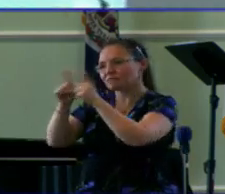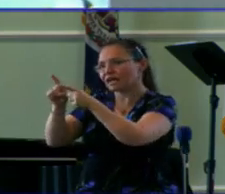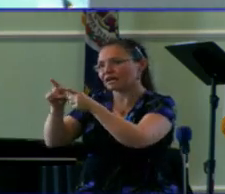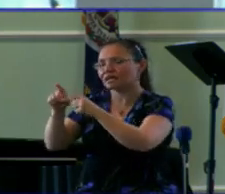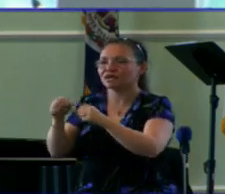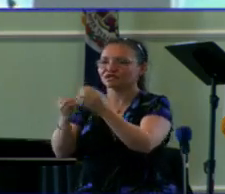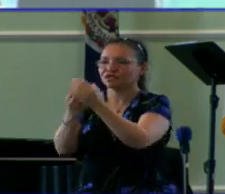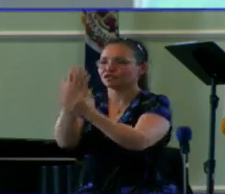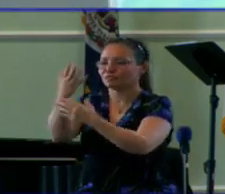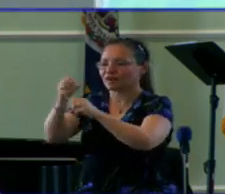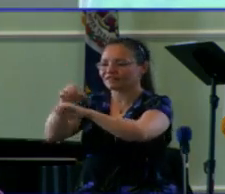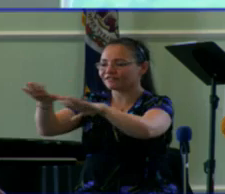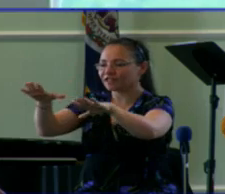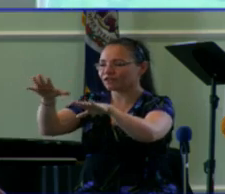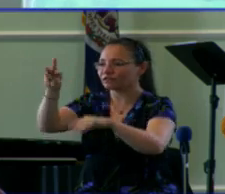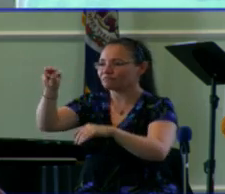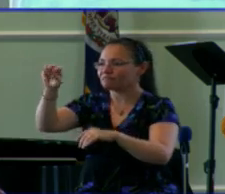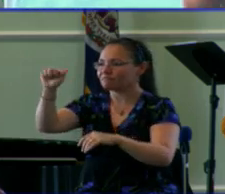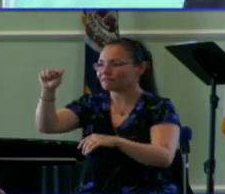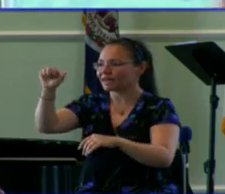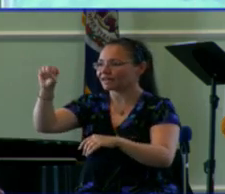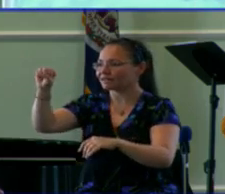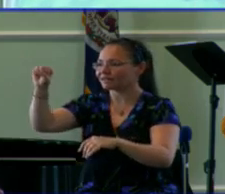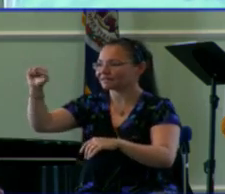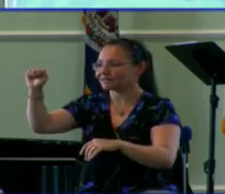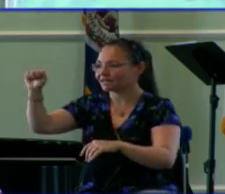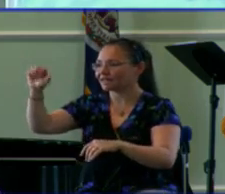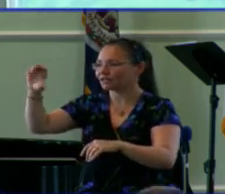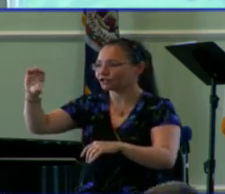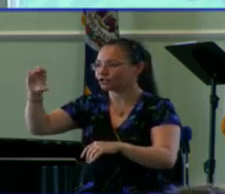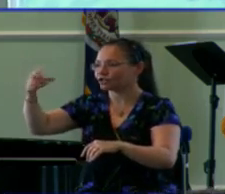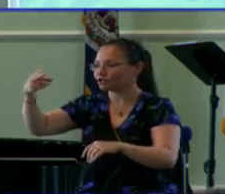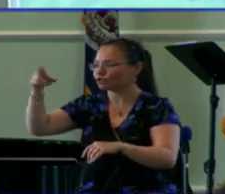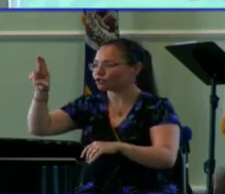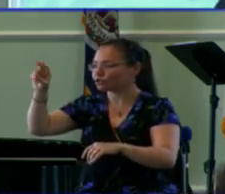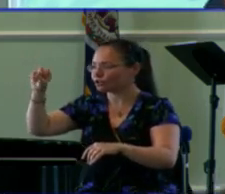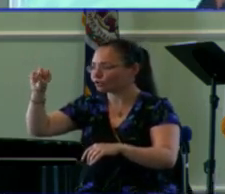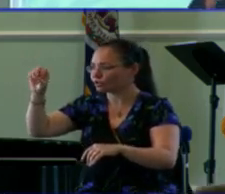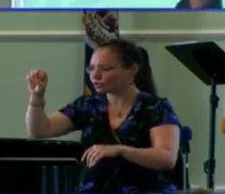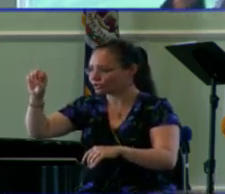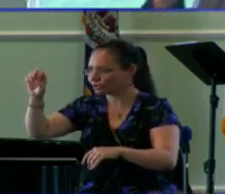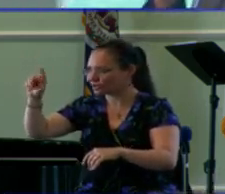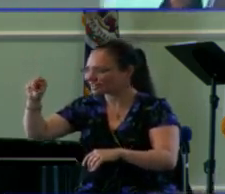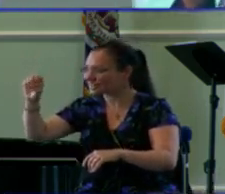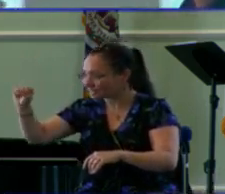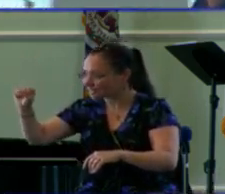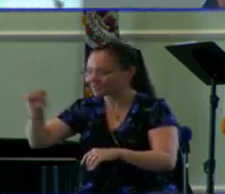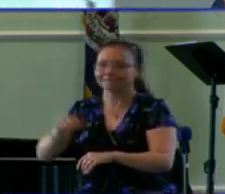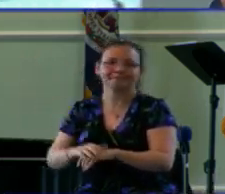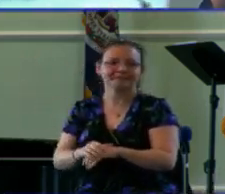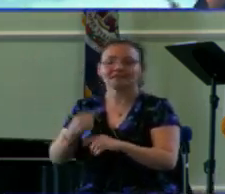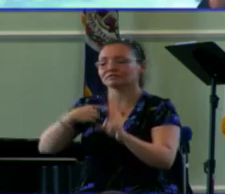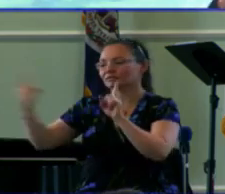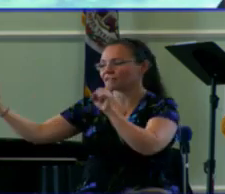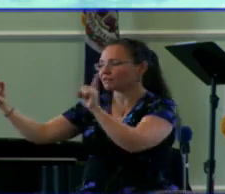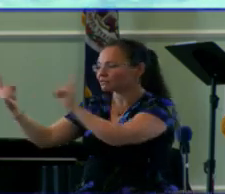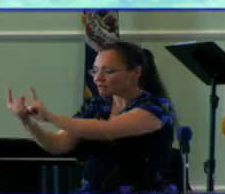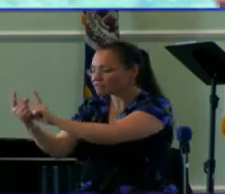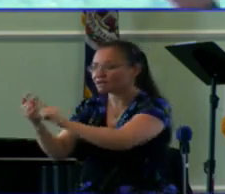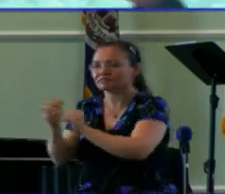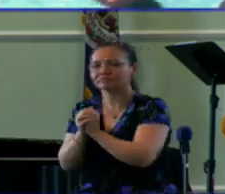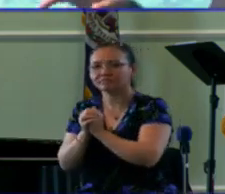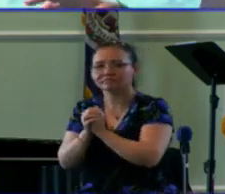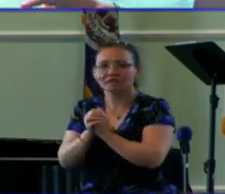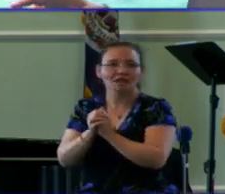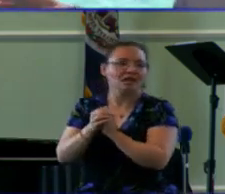Massachusetts. I think you know where that is, right? All right. So I got there, and